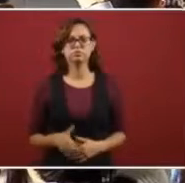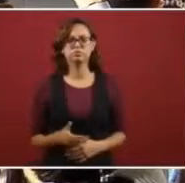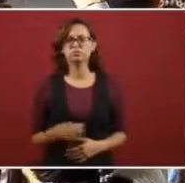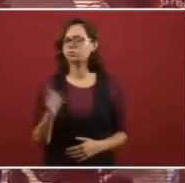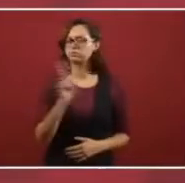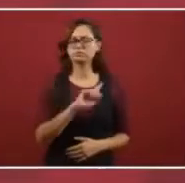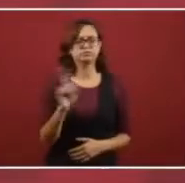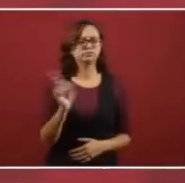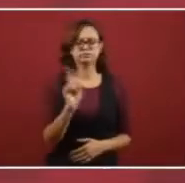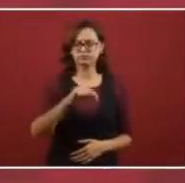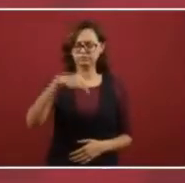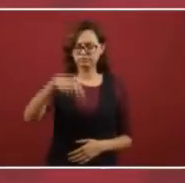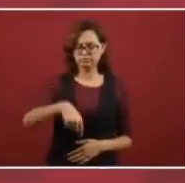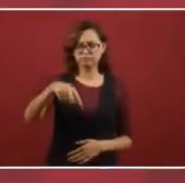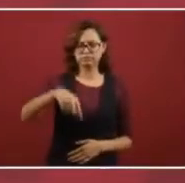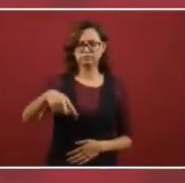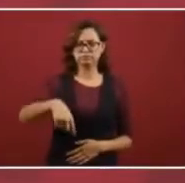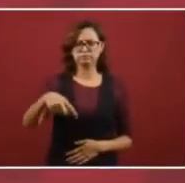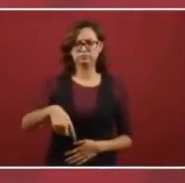No, here.